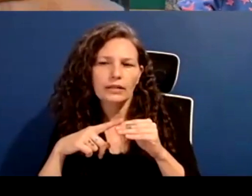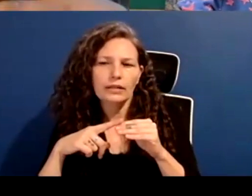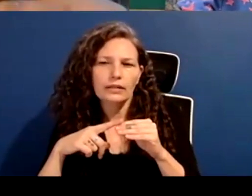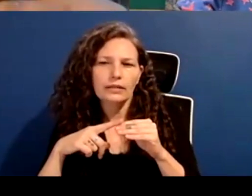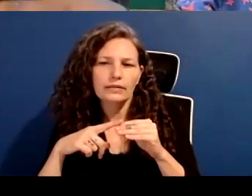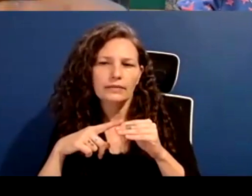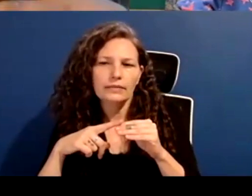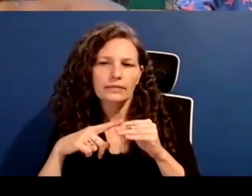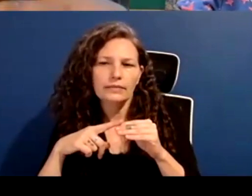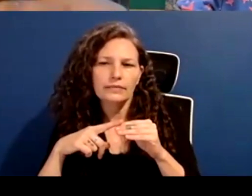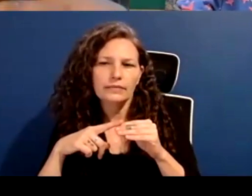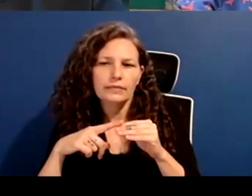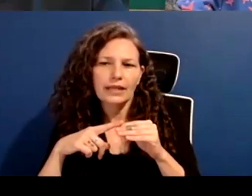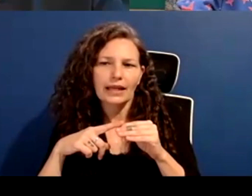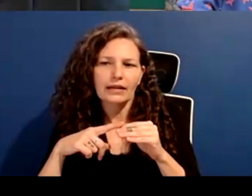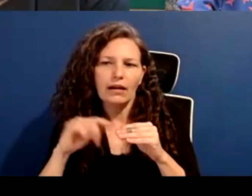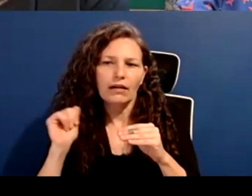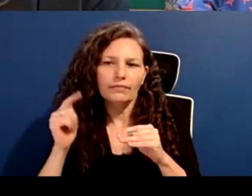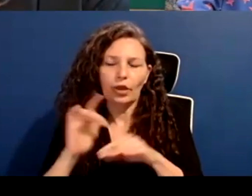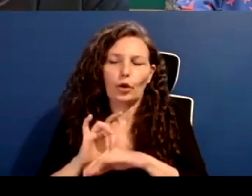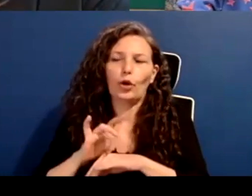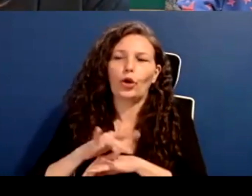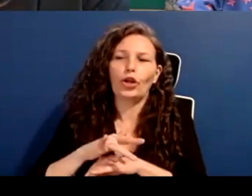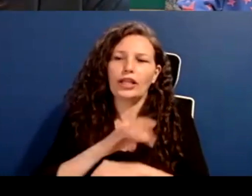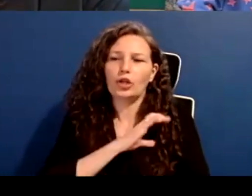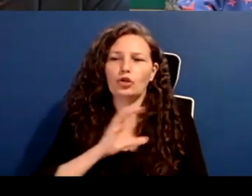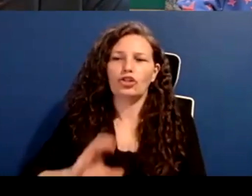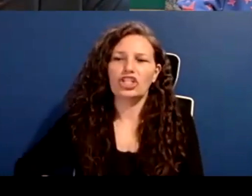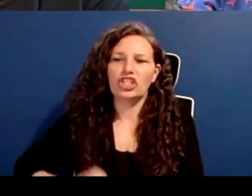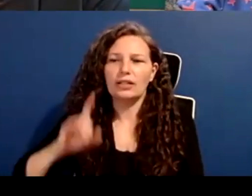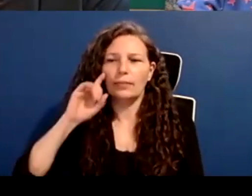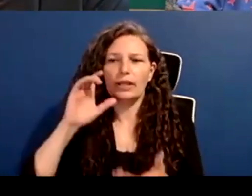of early Christianity was, and